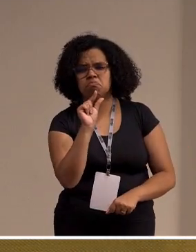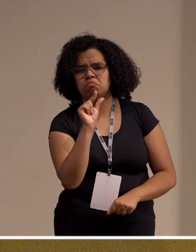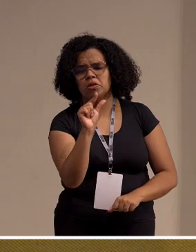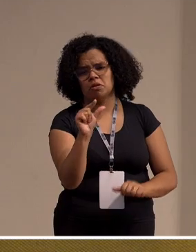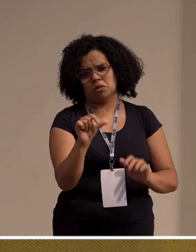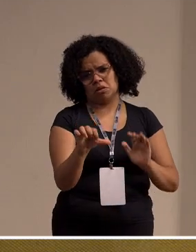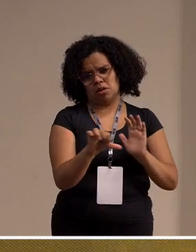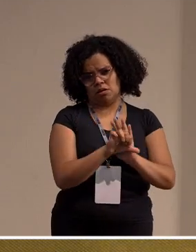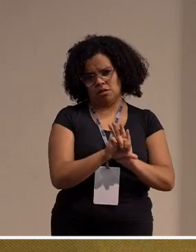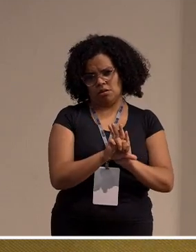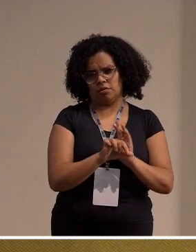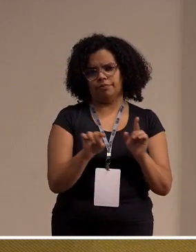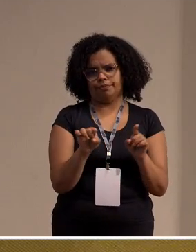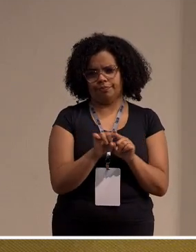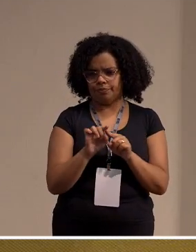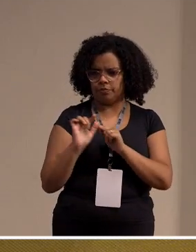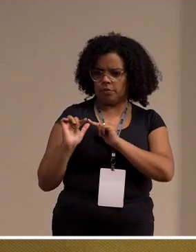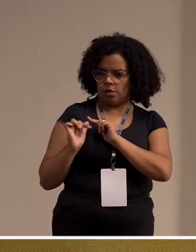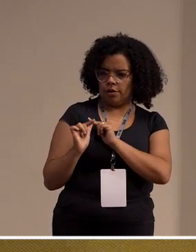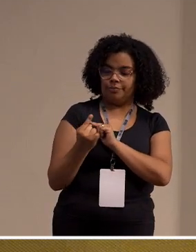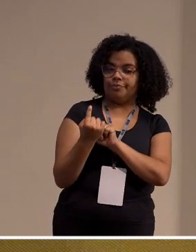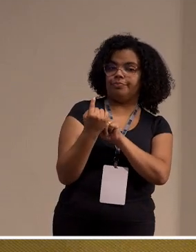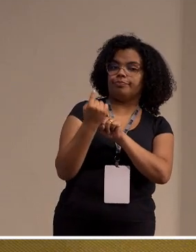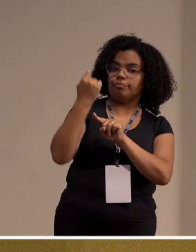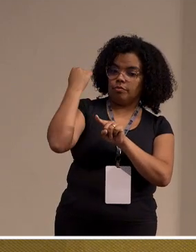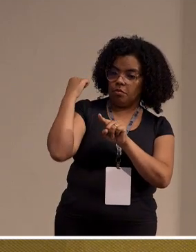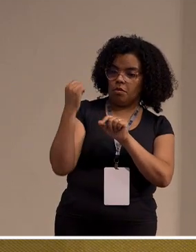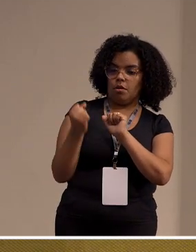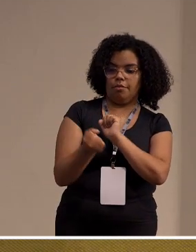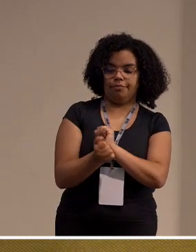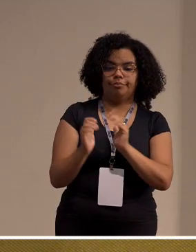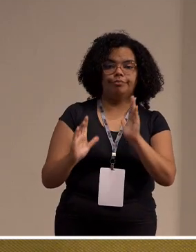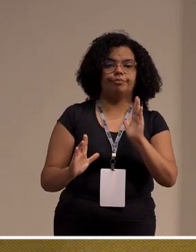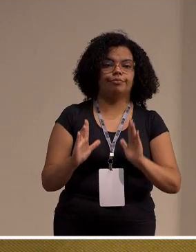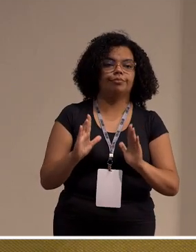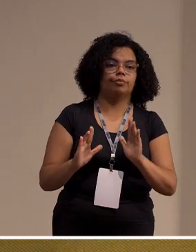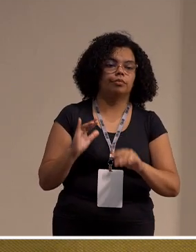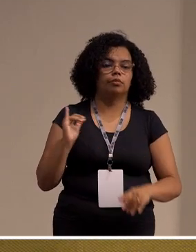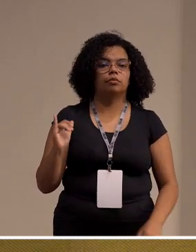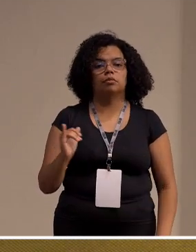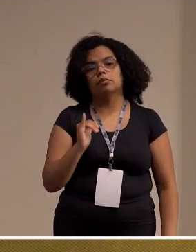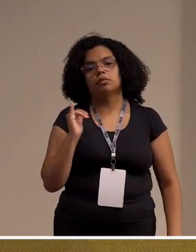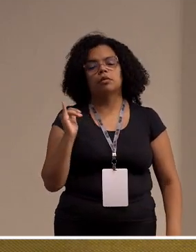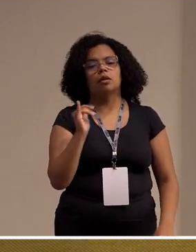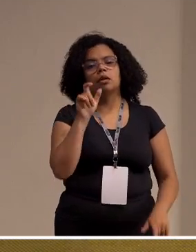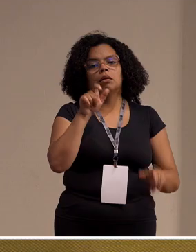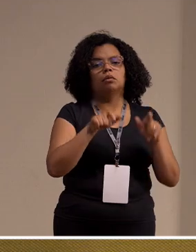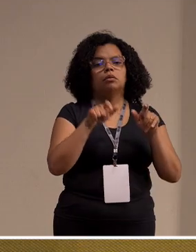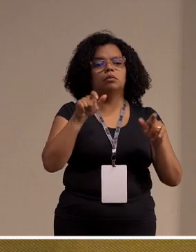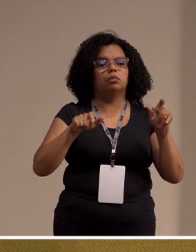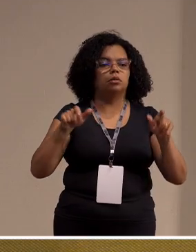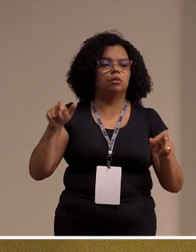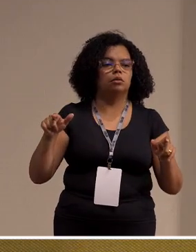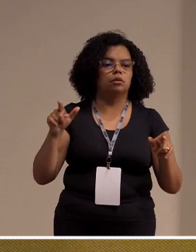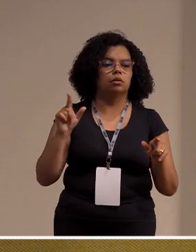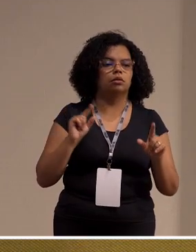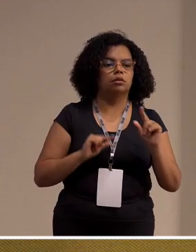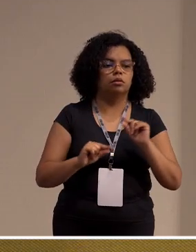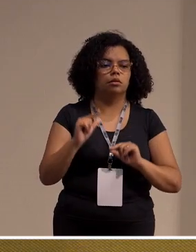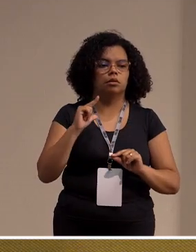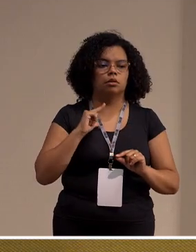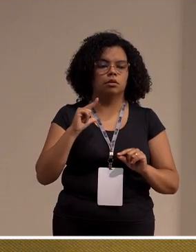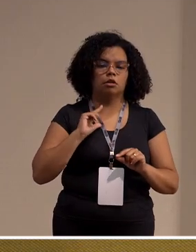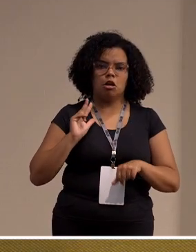of enslavement. So I think the most important thing for people who are opposed to injustice